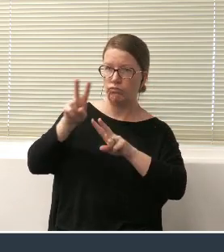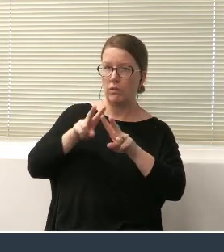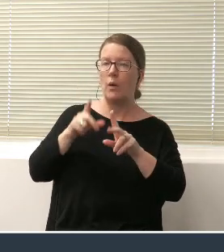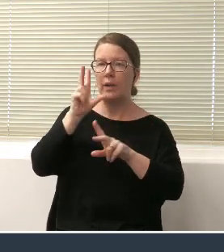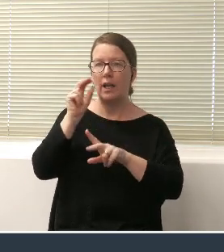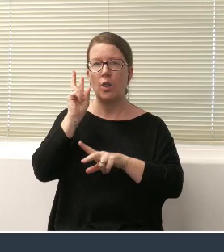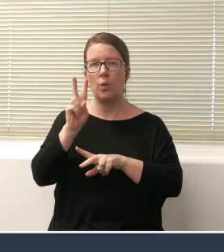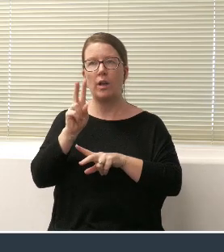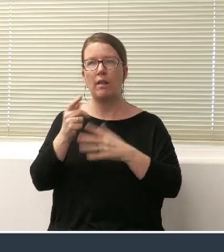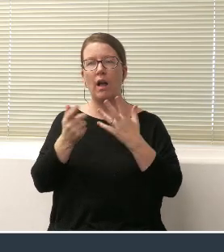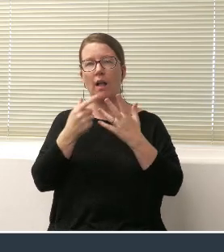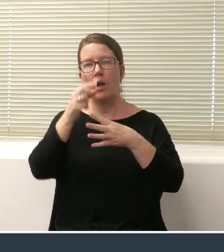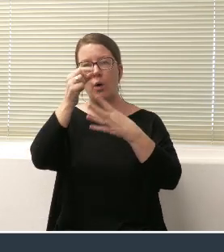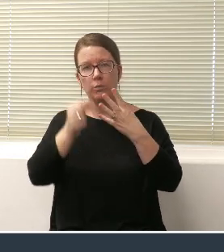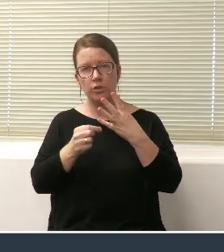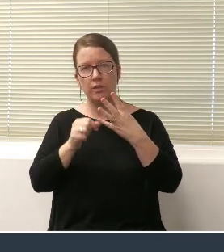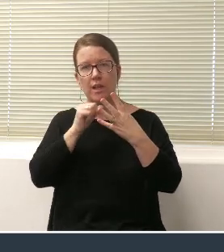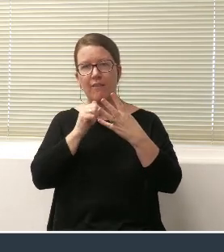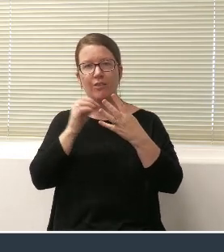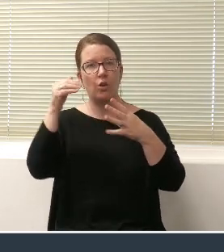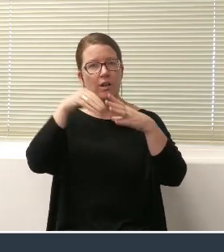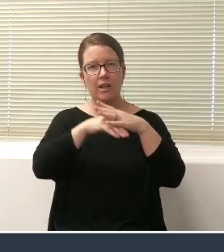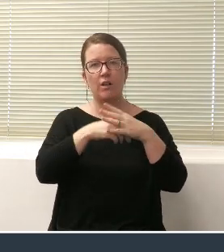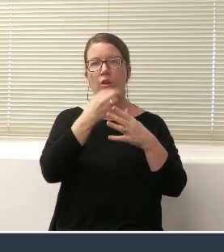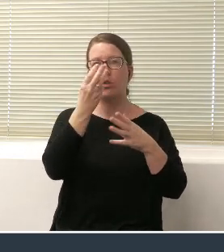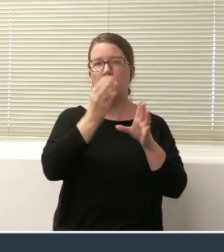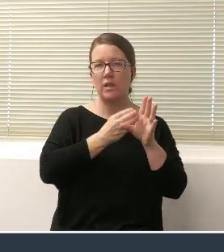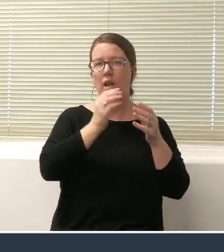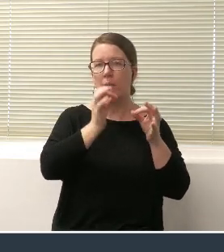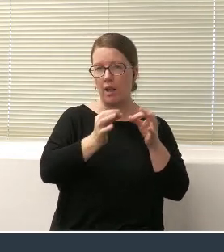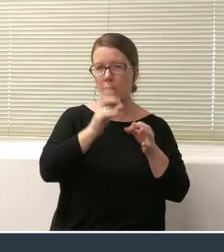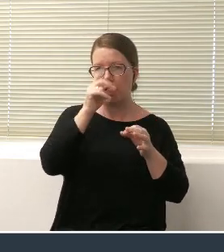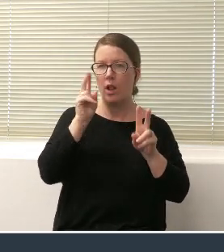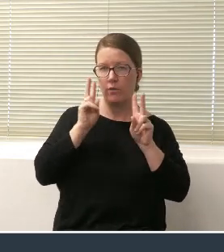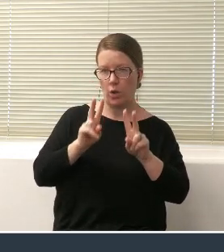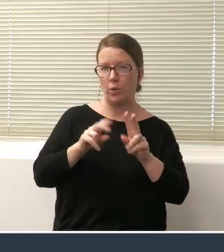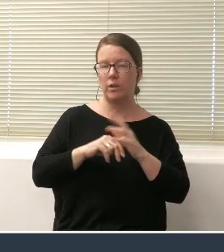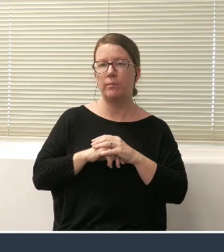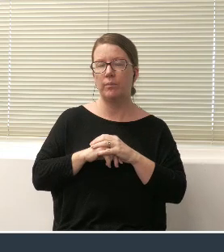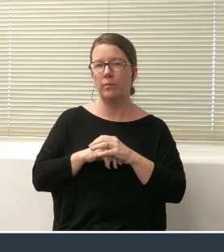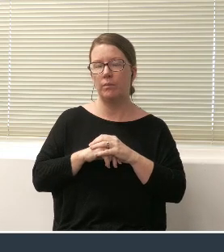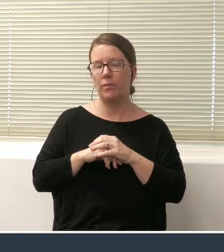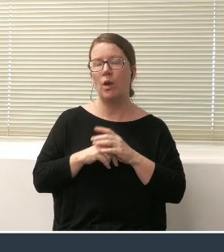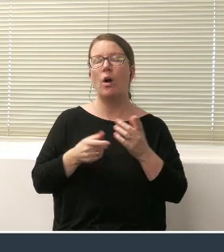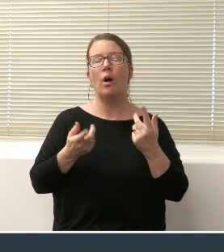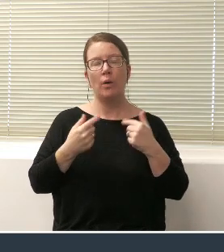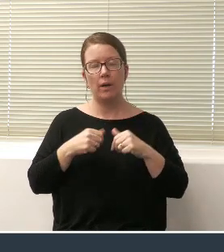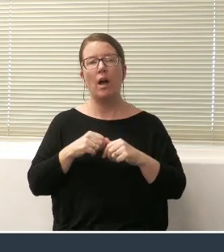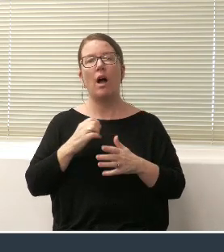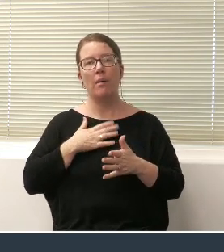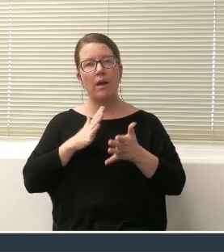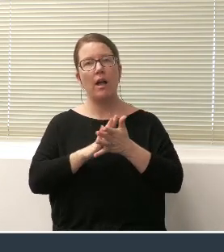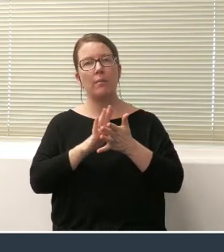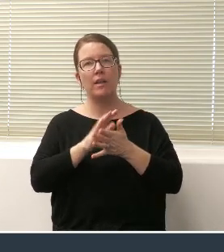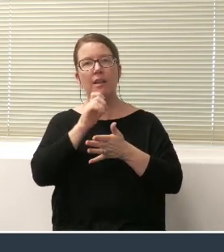than what we currently have in our 3-year plan if necessary. Yeah, okay. Well, I'm happy that there is we can cut off if we